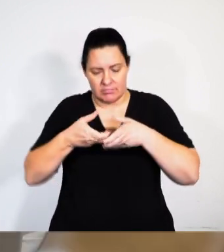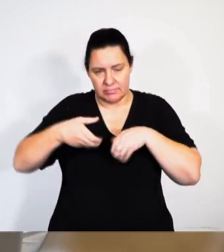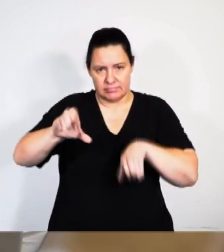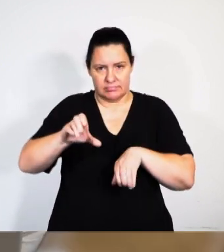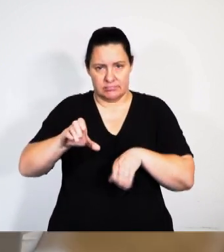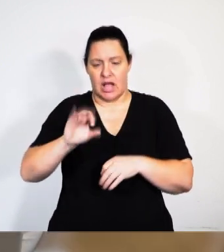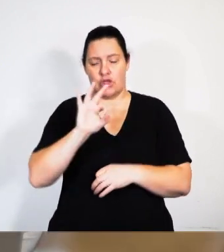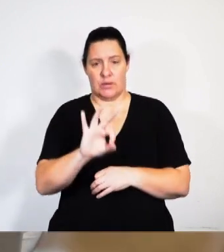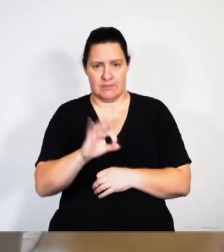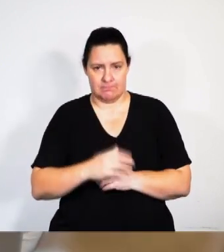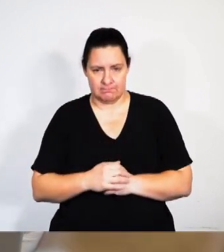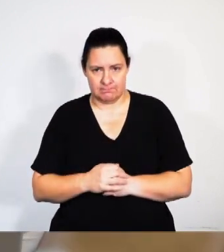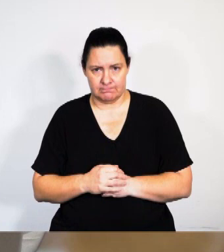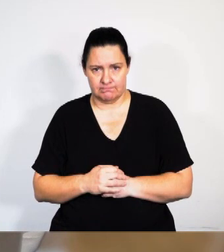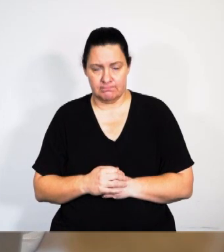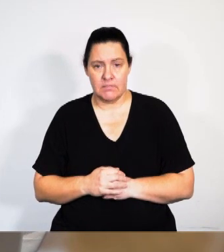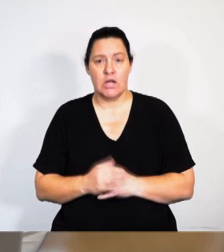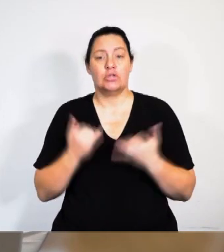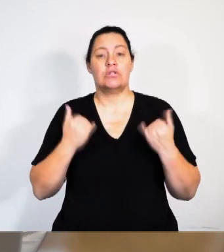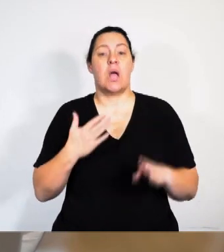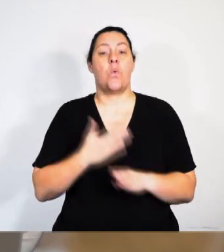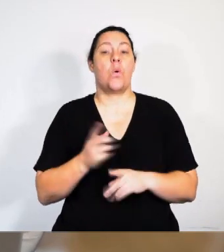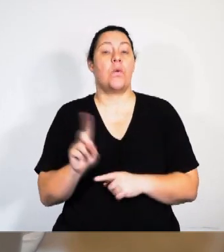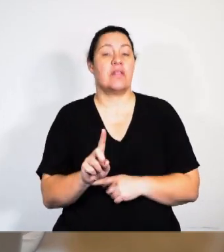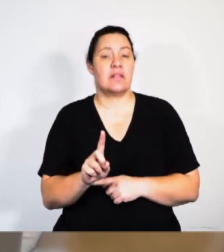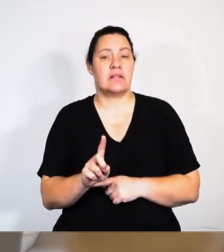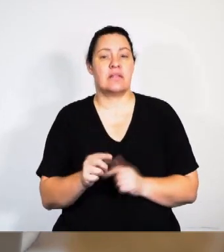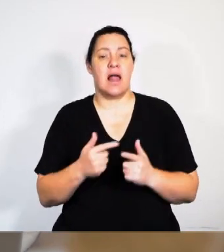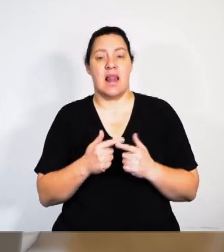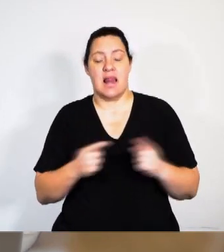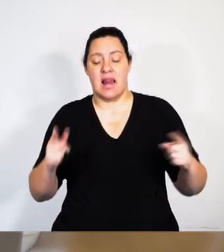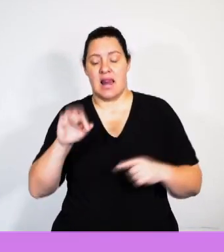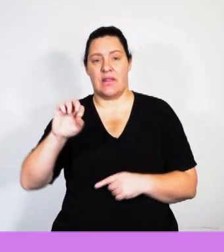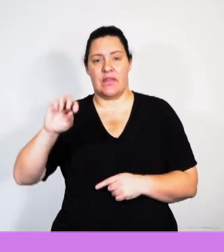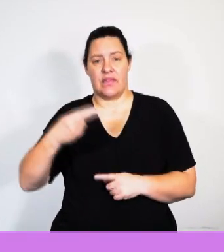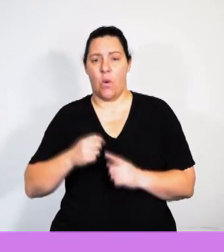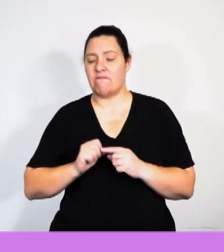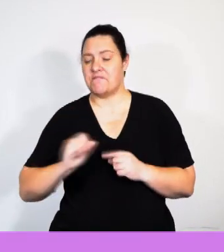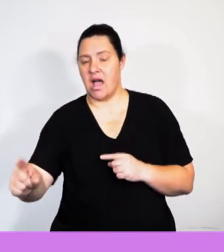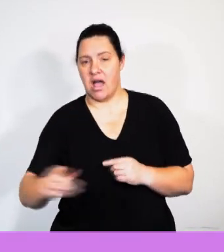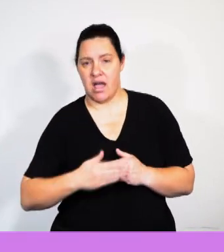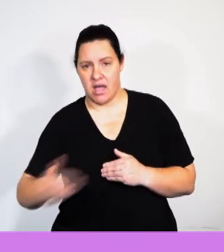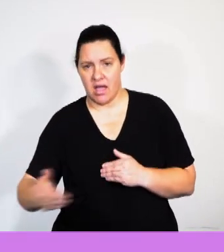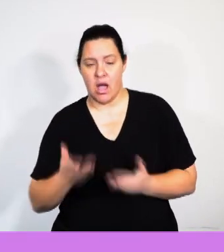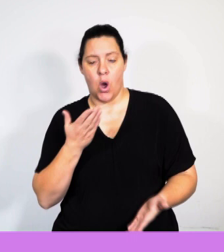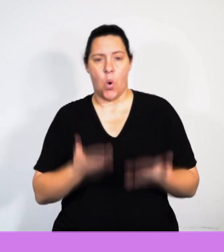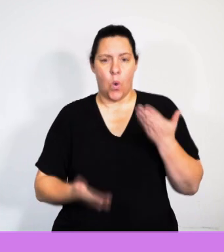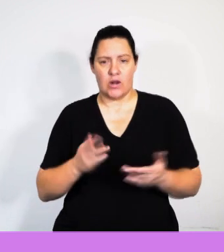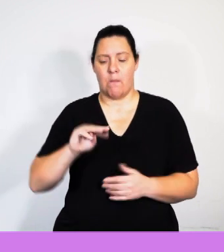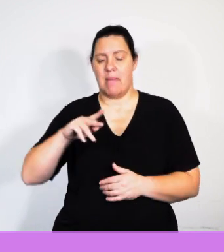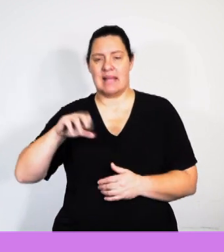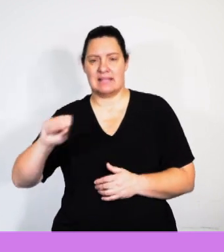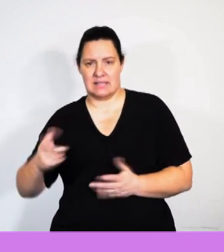topic into three sections. So today we will work with length or distance, weight